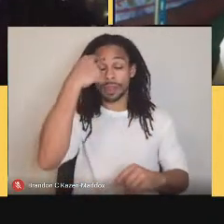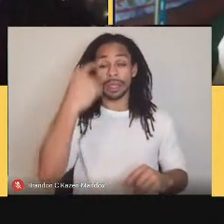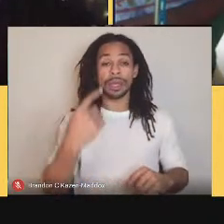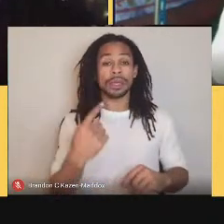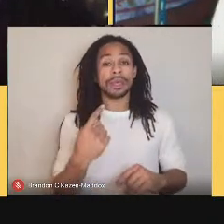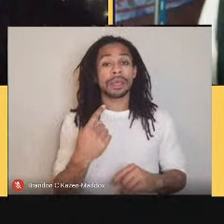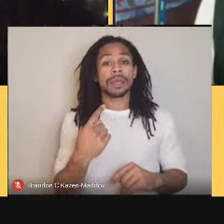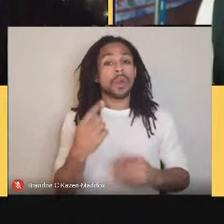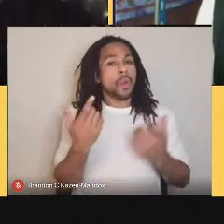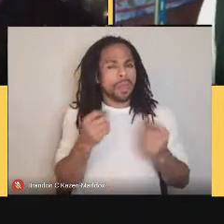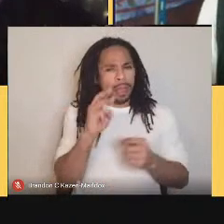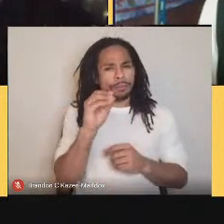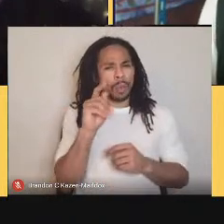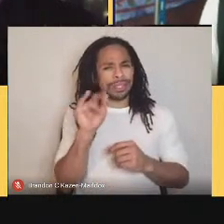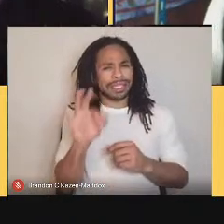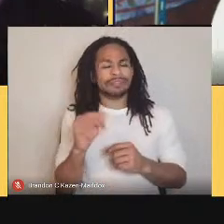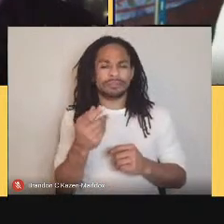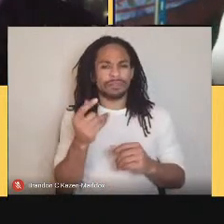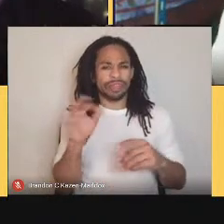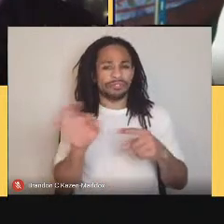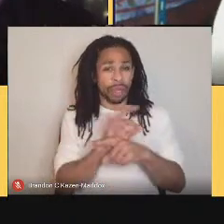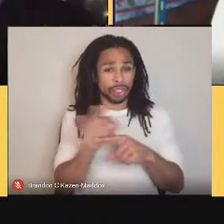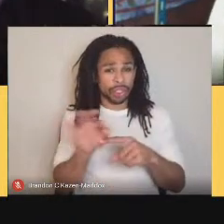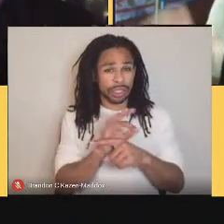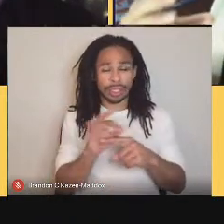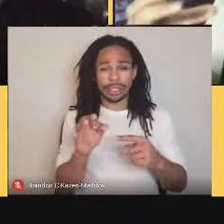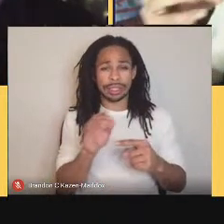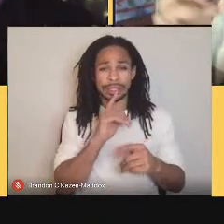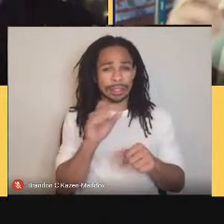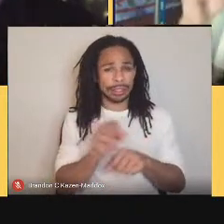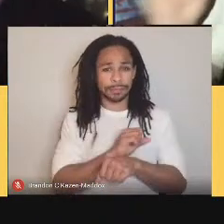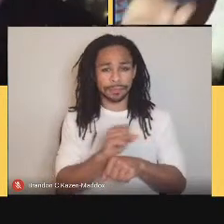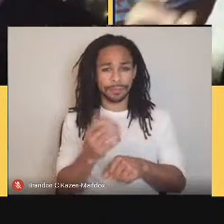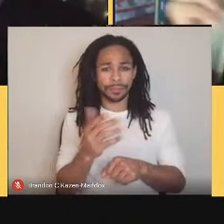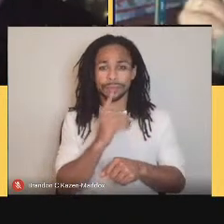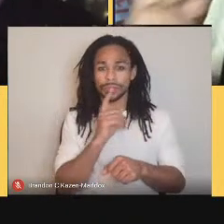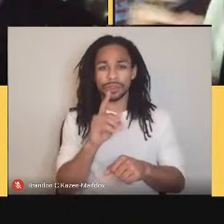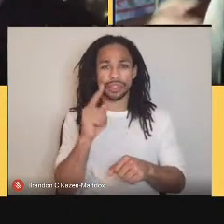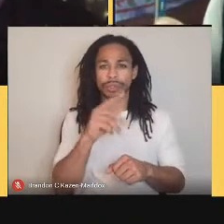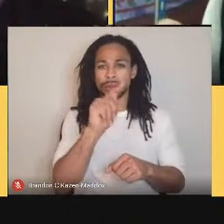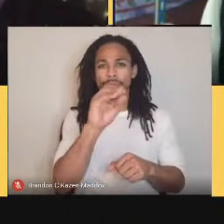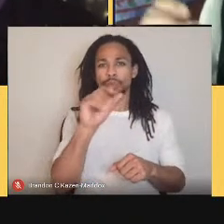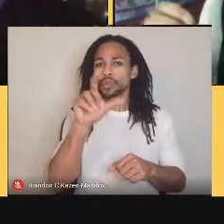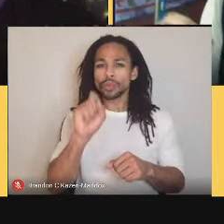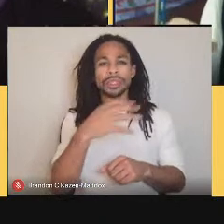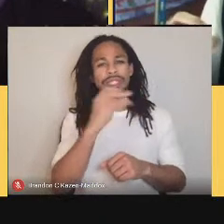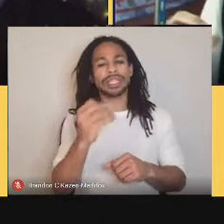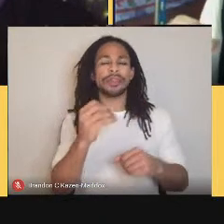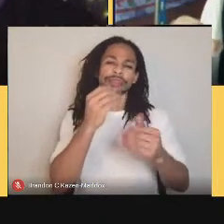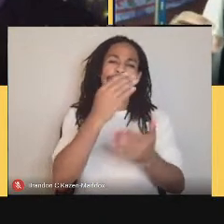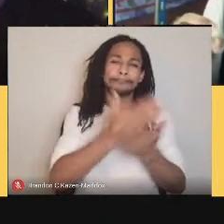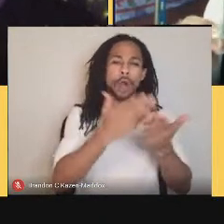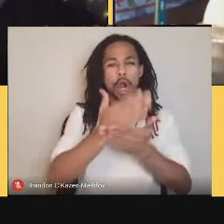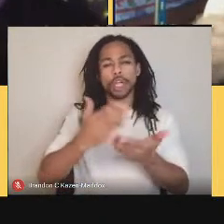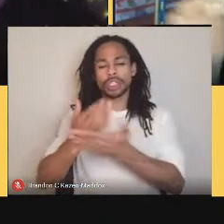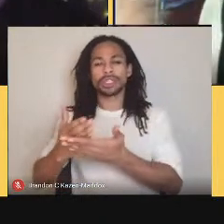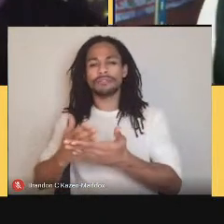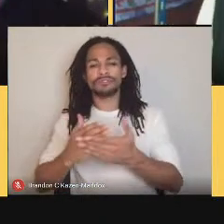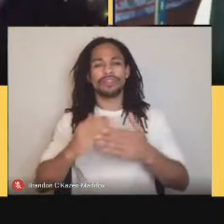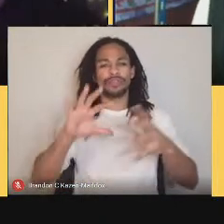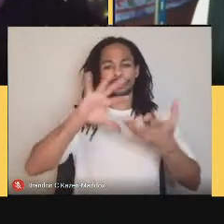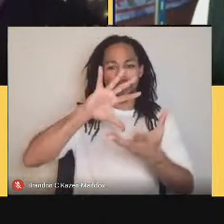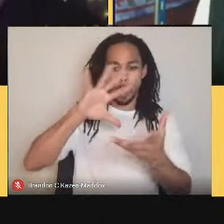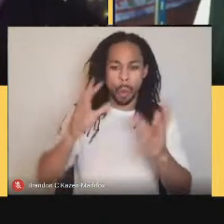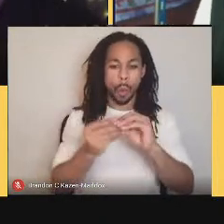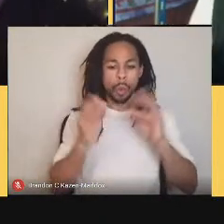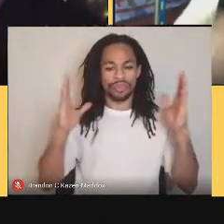what a motif really functions as to me when I'm writing is truly just the tools and the puzzle pieces that I can take or rather